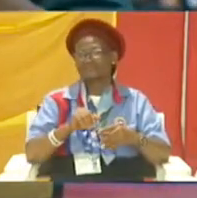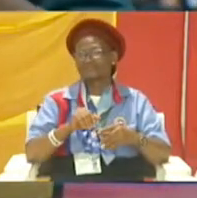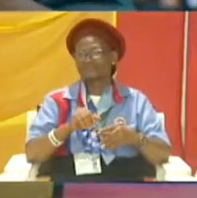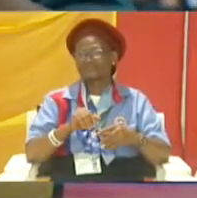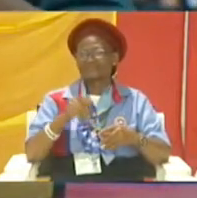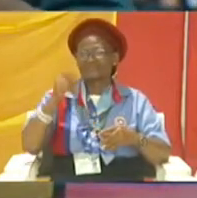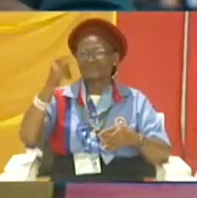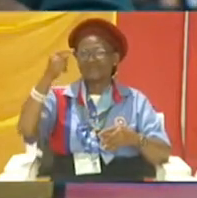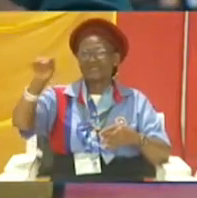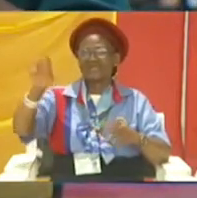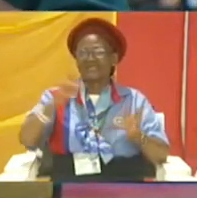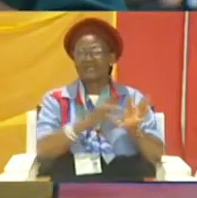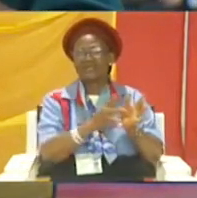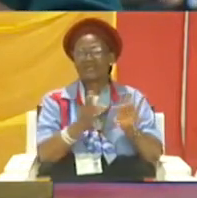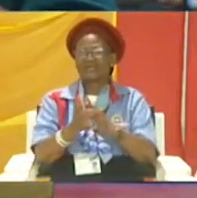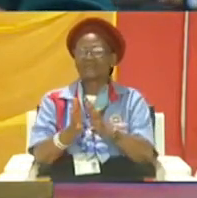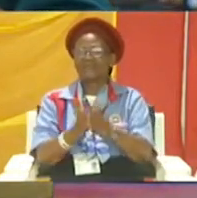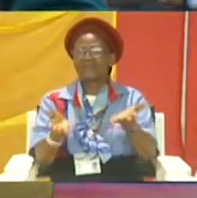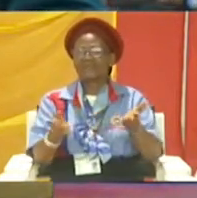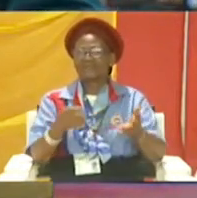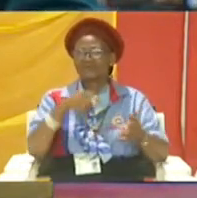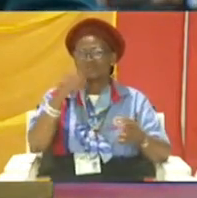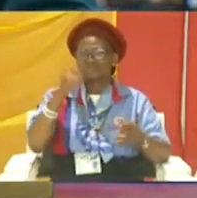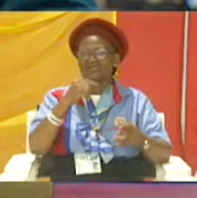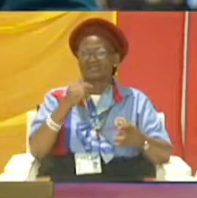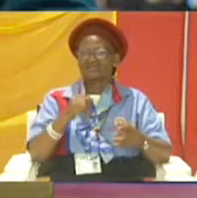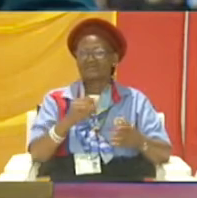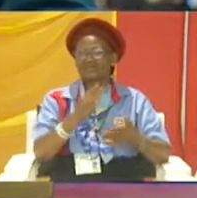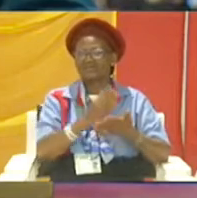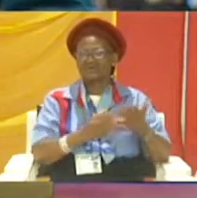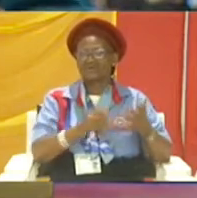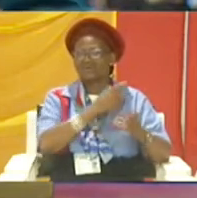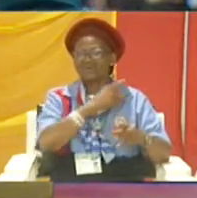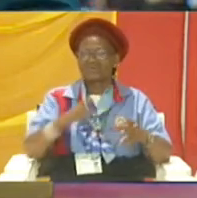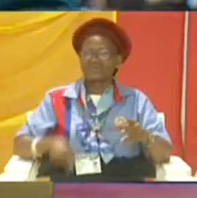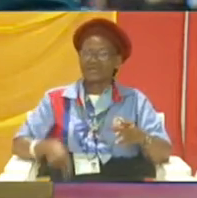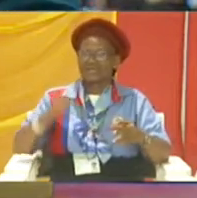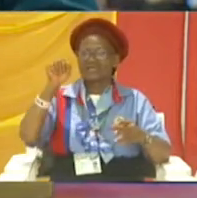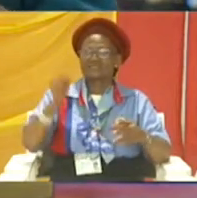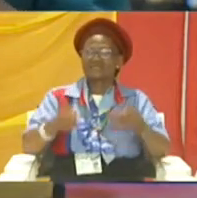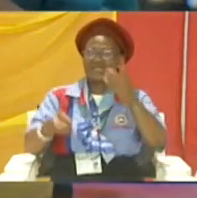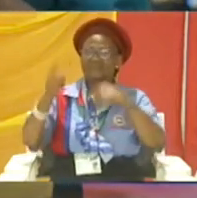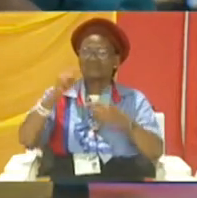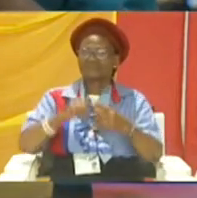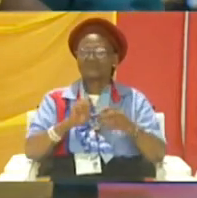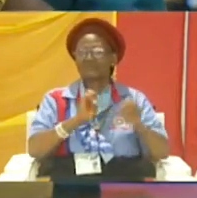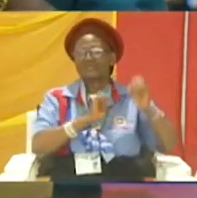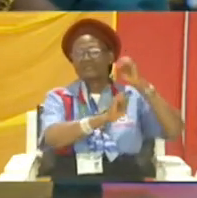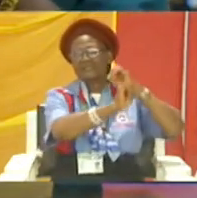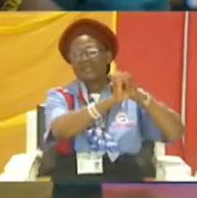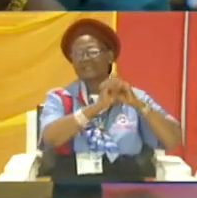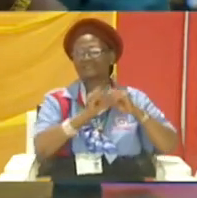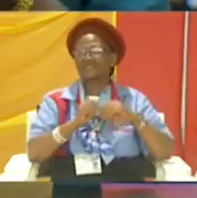the Bible says, some kings came to Elisha because